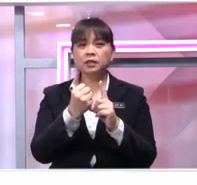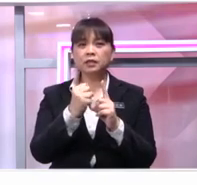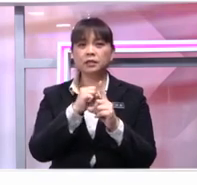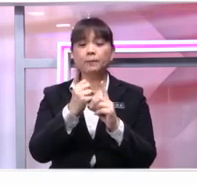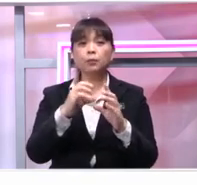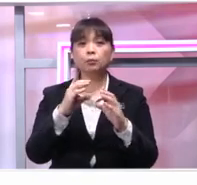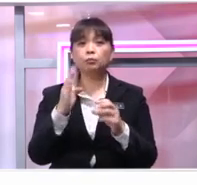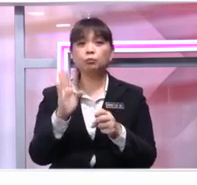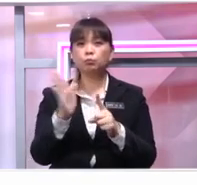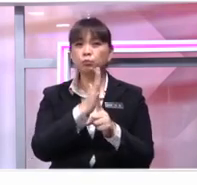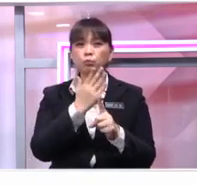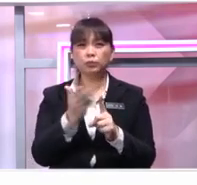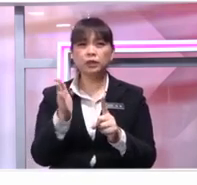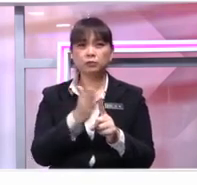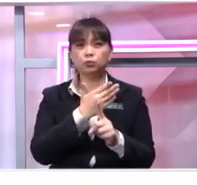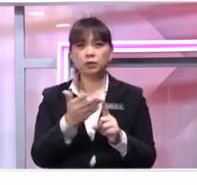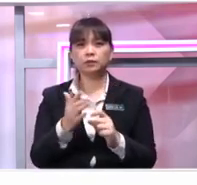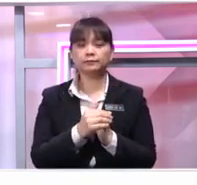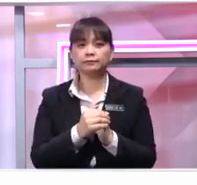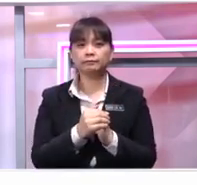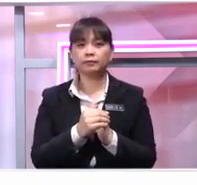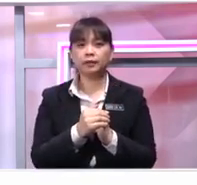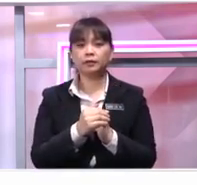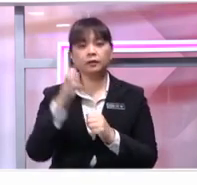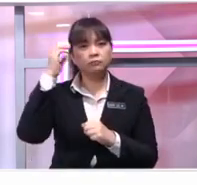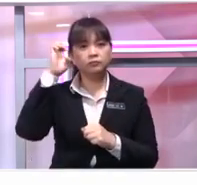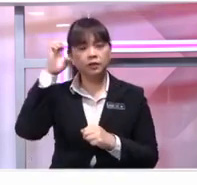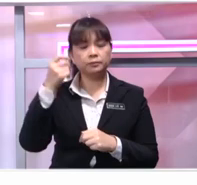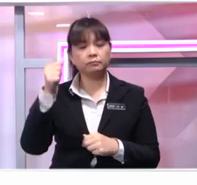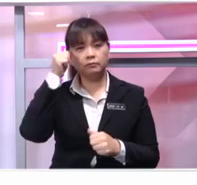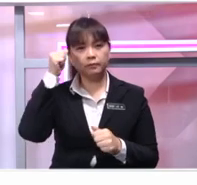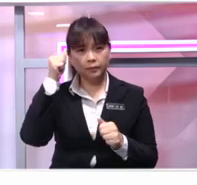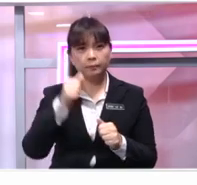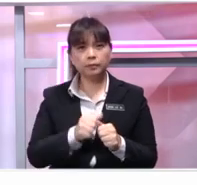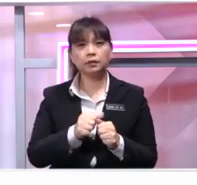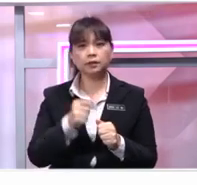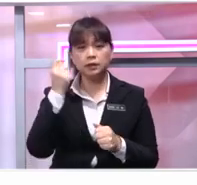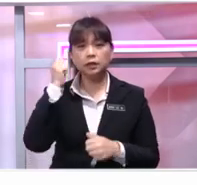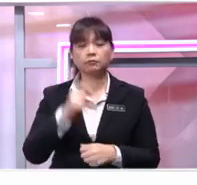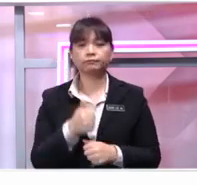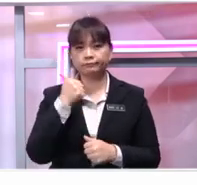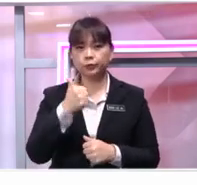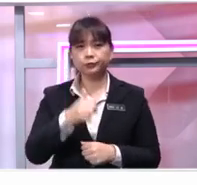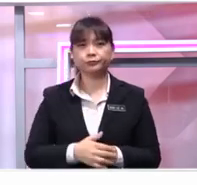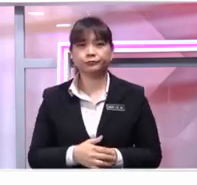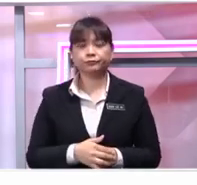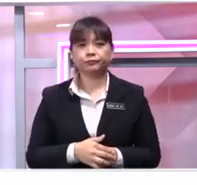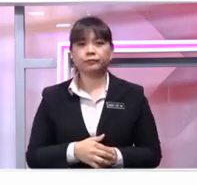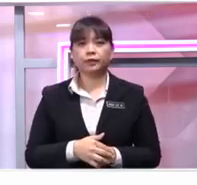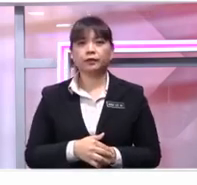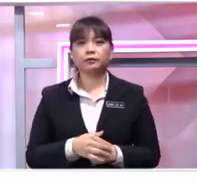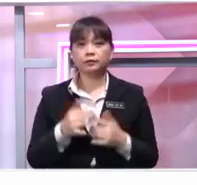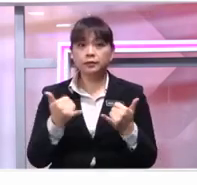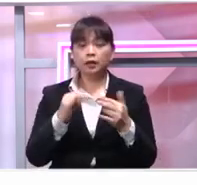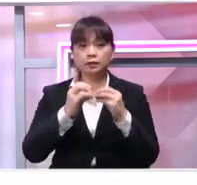remember everything. Yes, good job. It means that he focused on the text just now. Okay. Okay, number five. Question